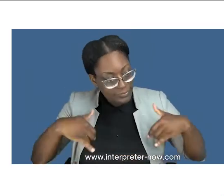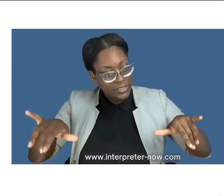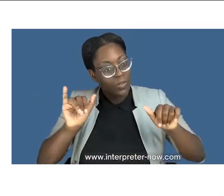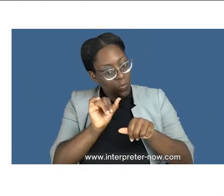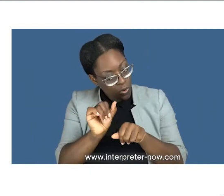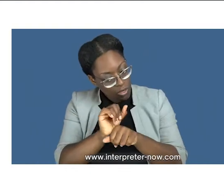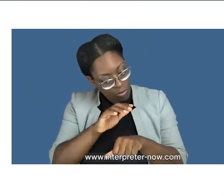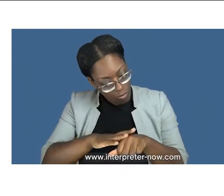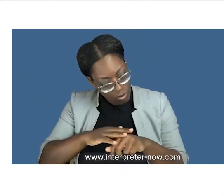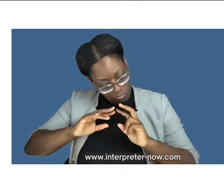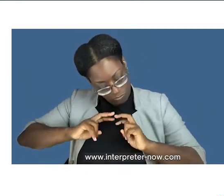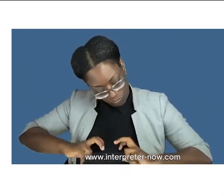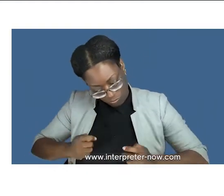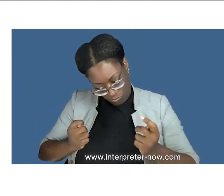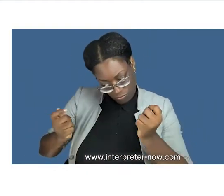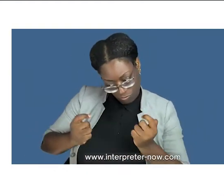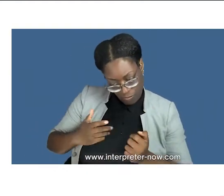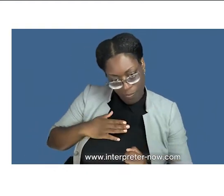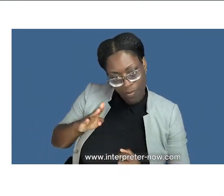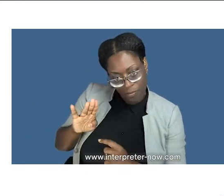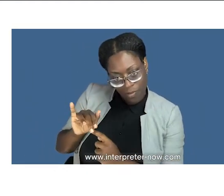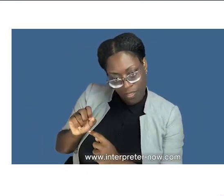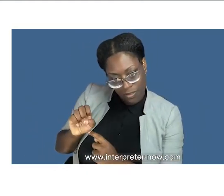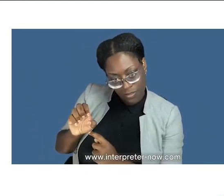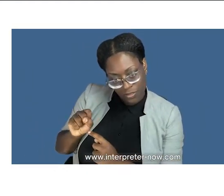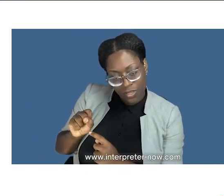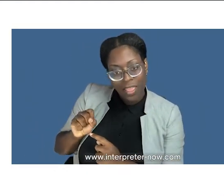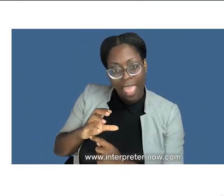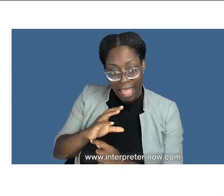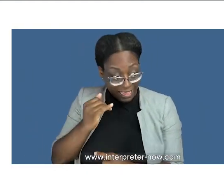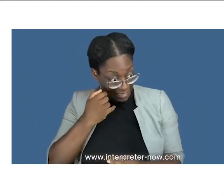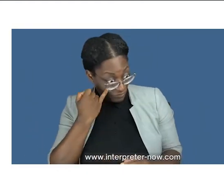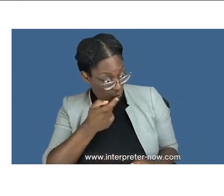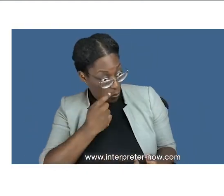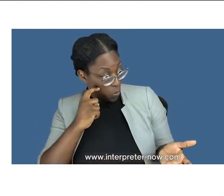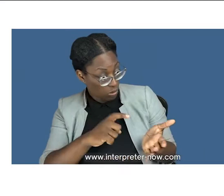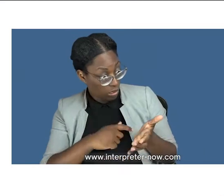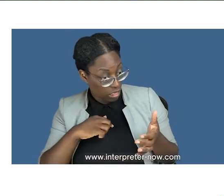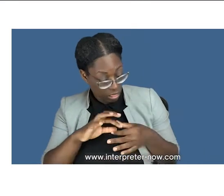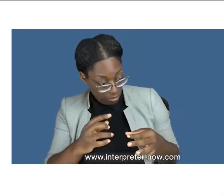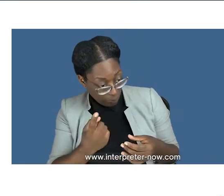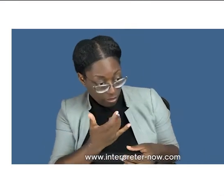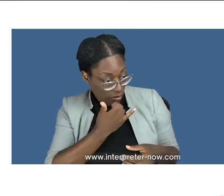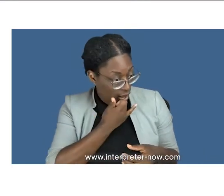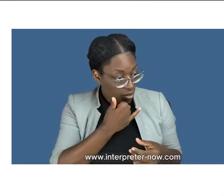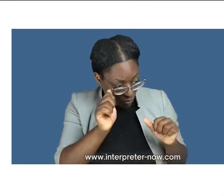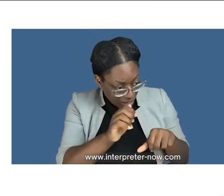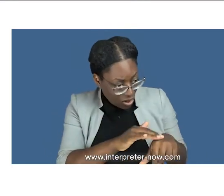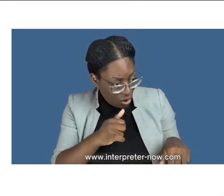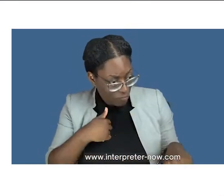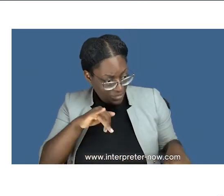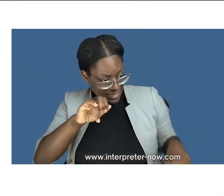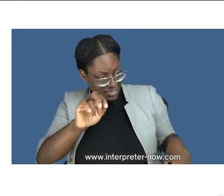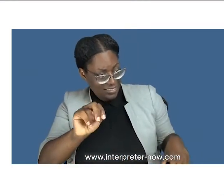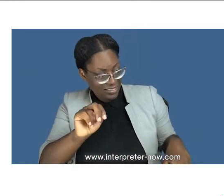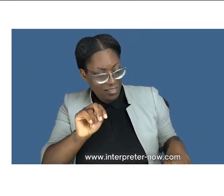you in if they see you do or say that thing. And that starts to create a culture where it's okay to do that, where it's safe to do